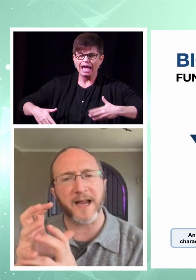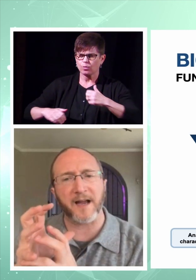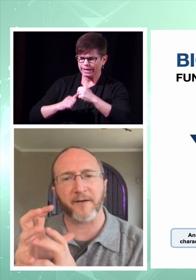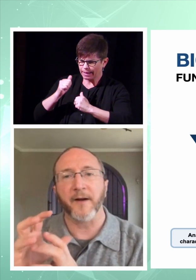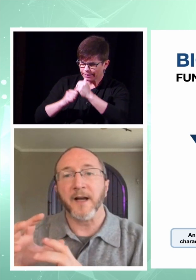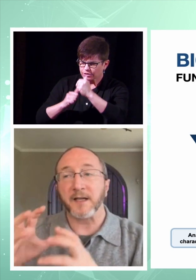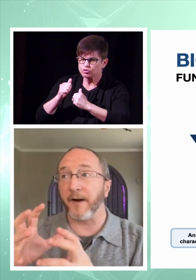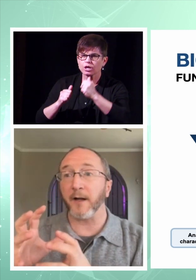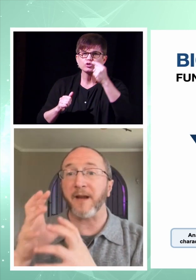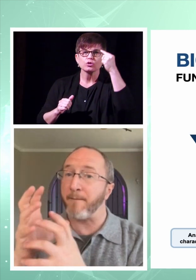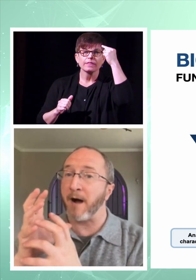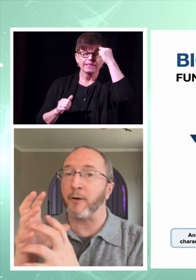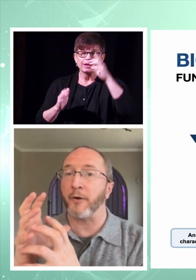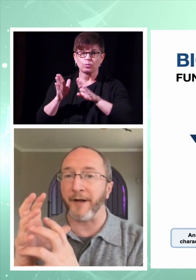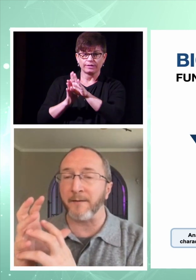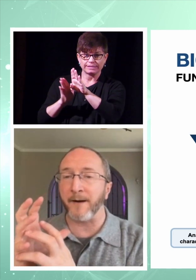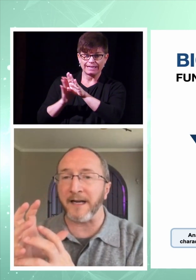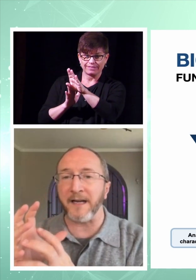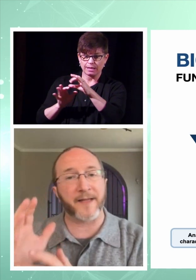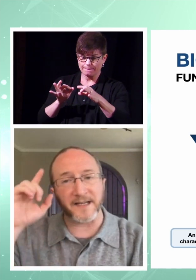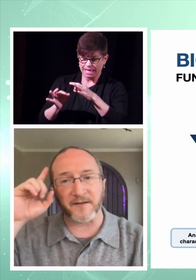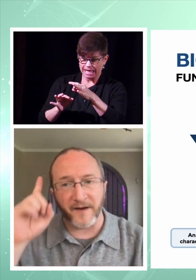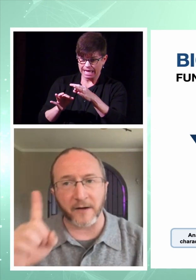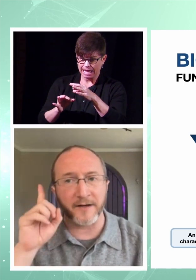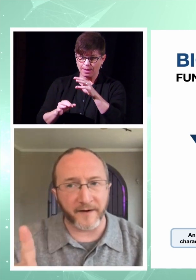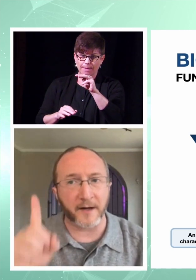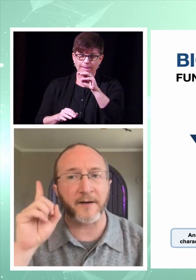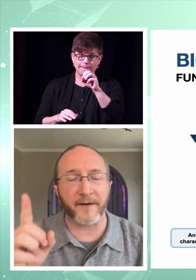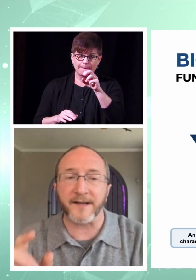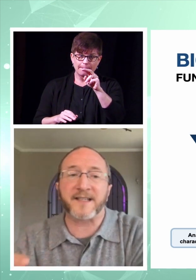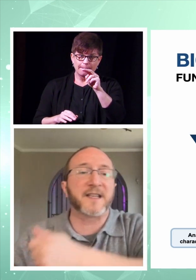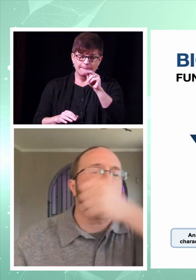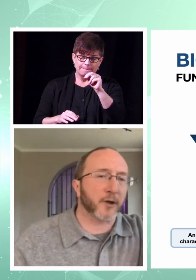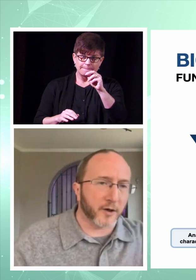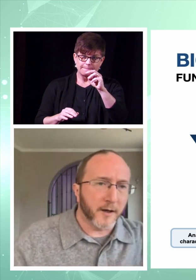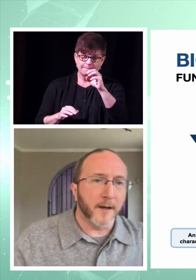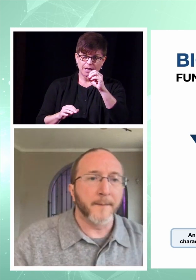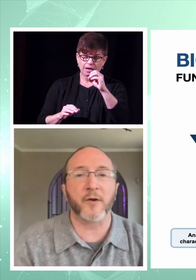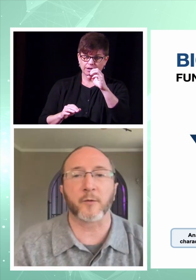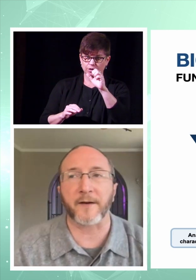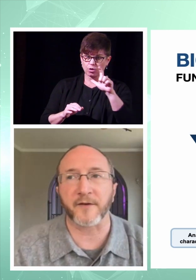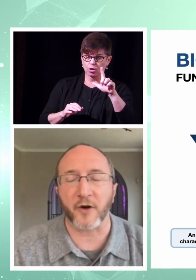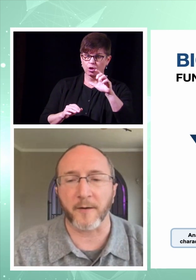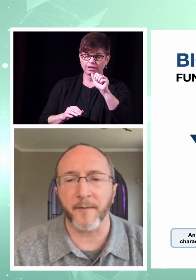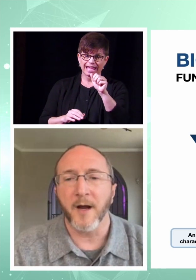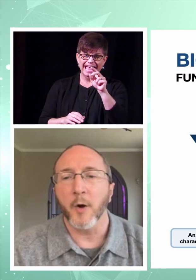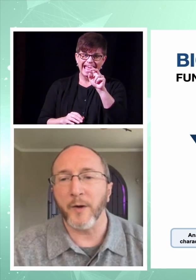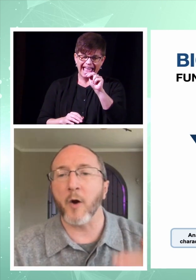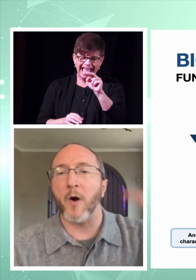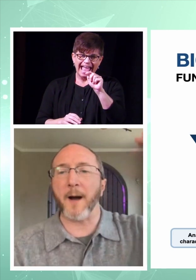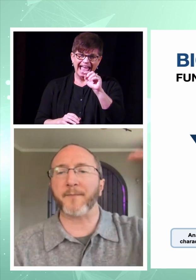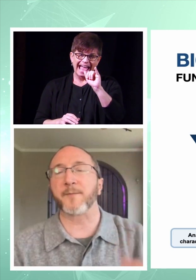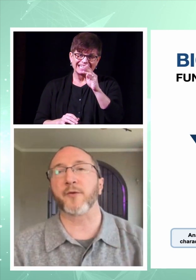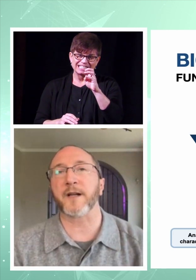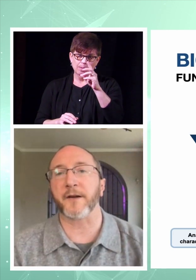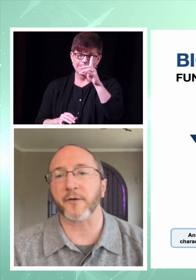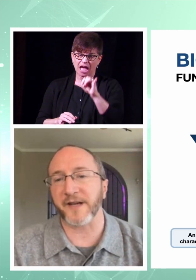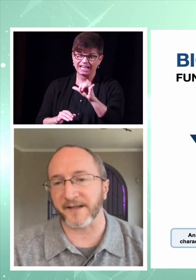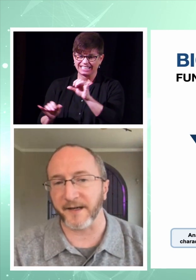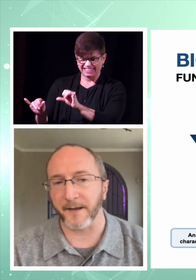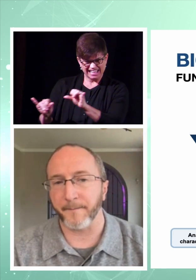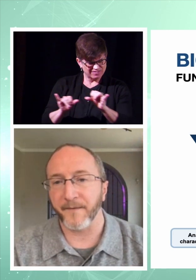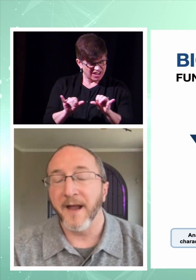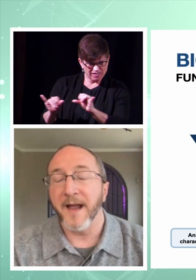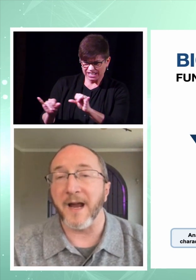think we have developed a monoclonal antibody that is very, very, very similar to the reference arm, we go up to